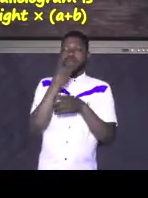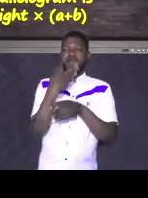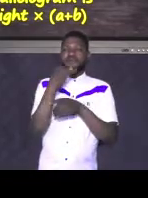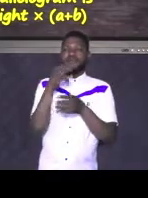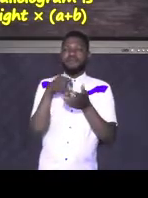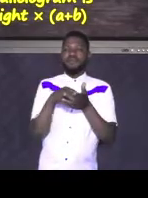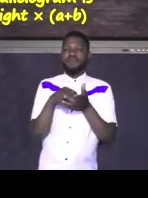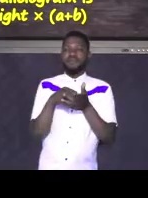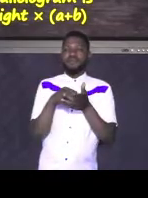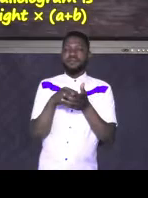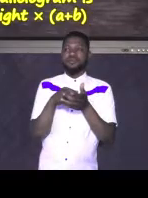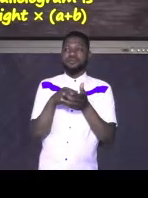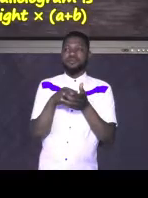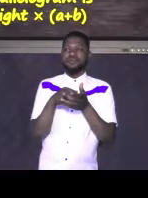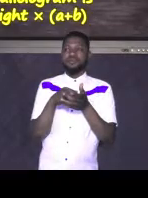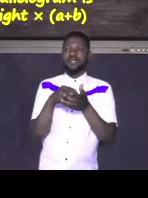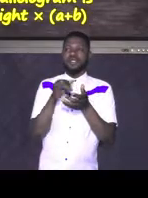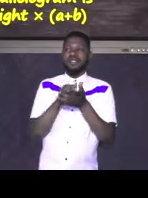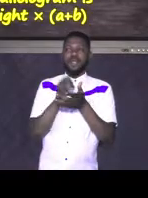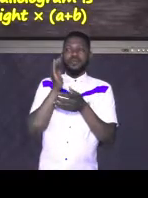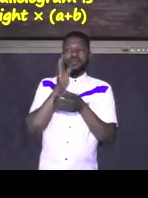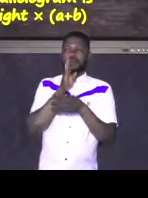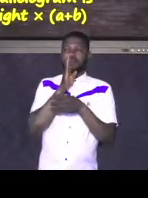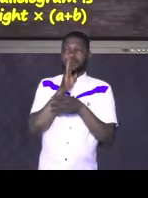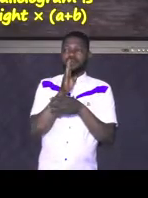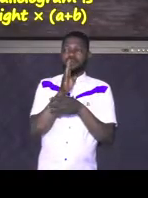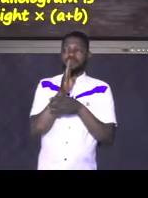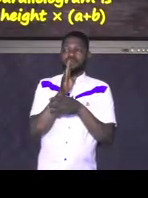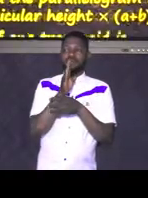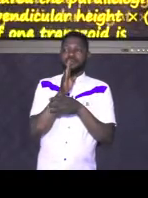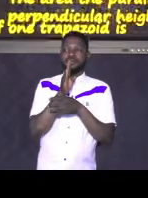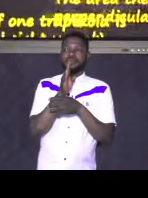this. That will be,